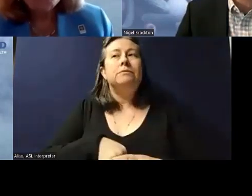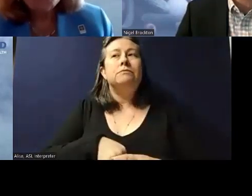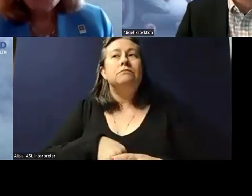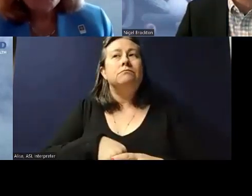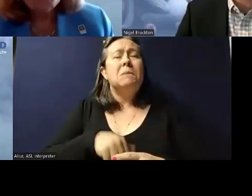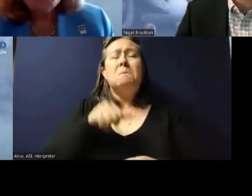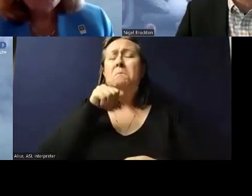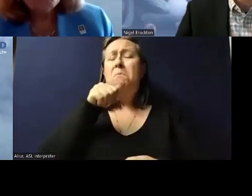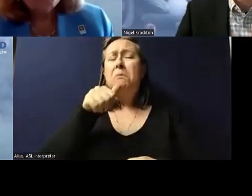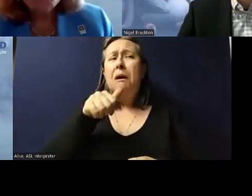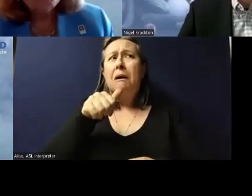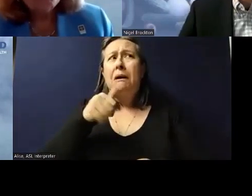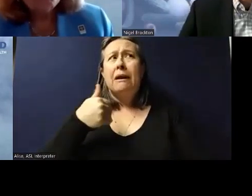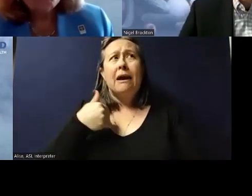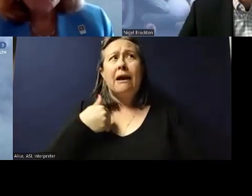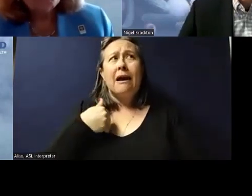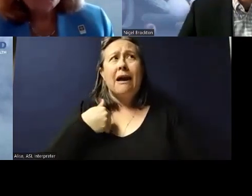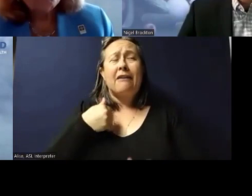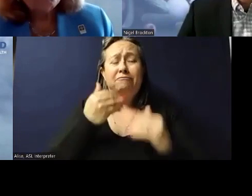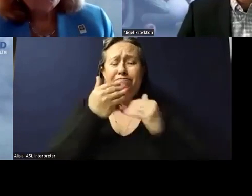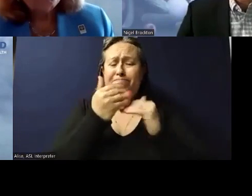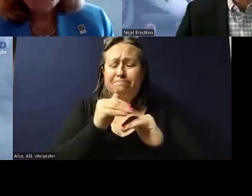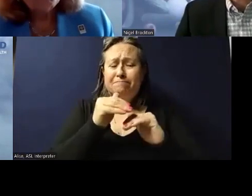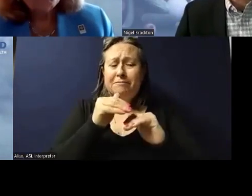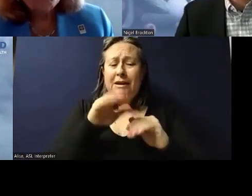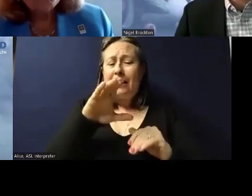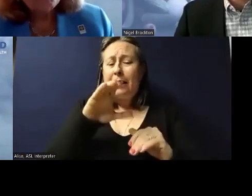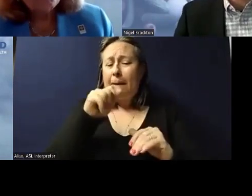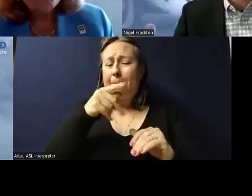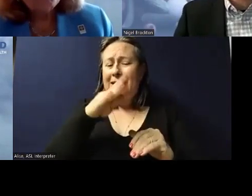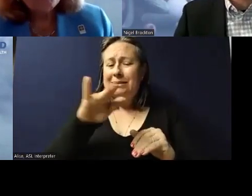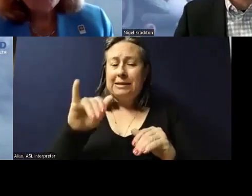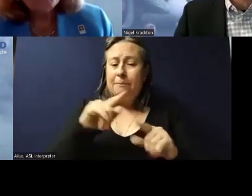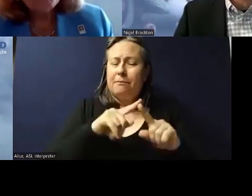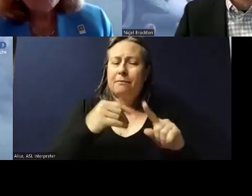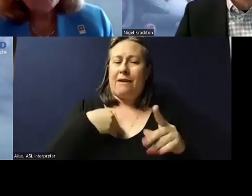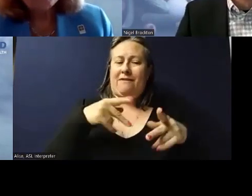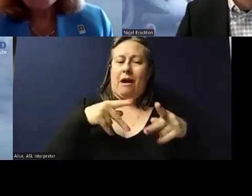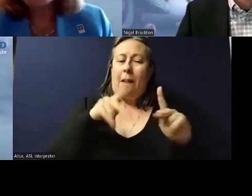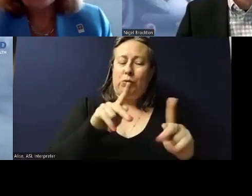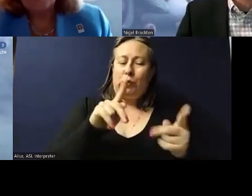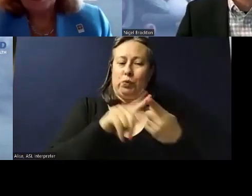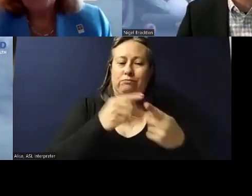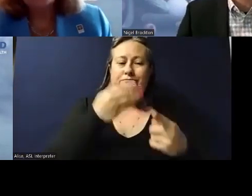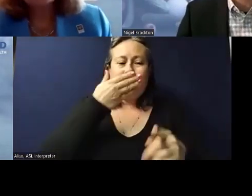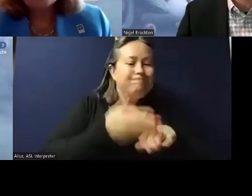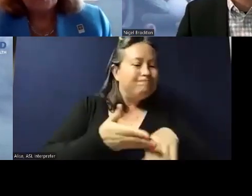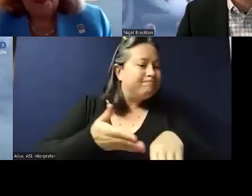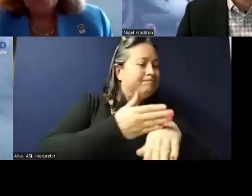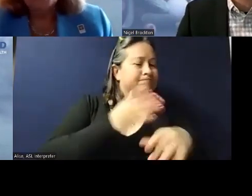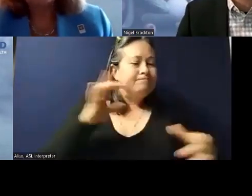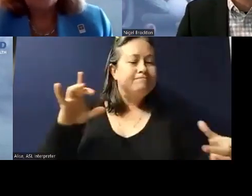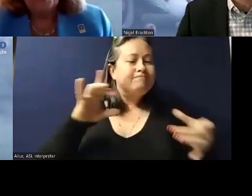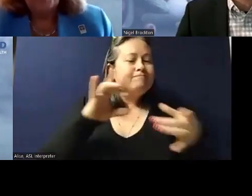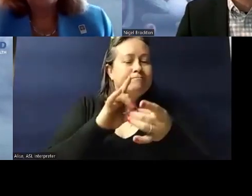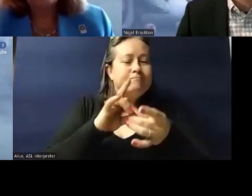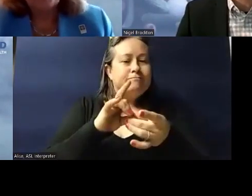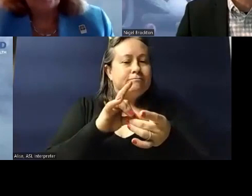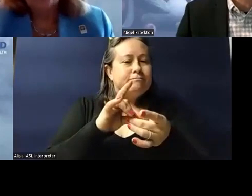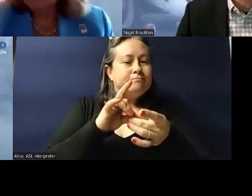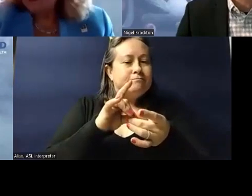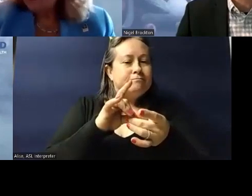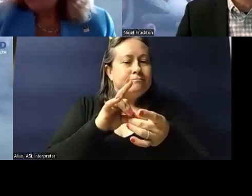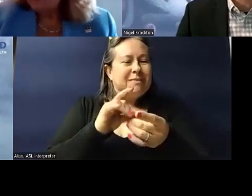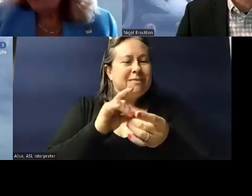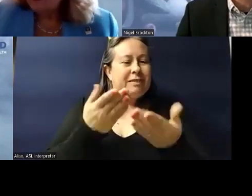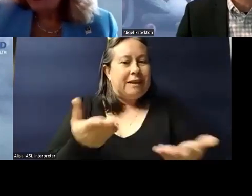of capacity of effort. What we have is an opportunity to better connect those pieces that are